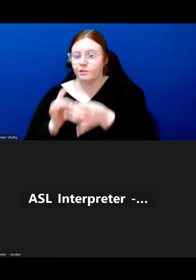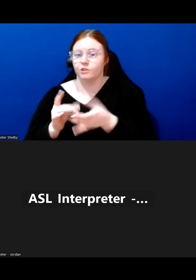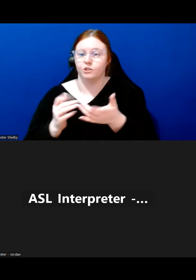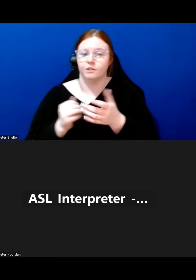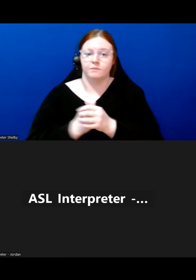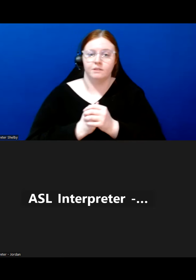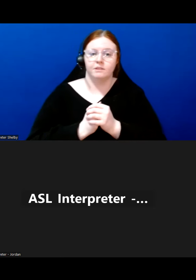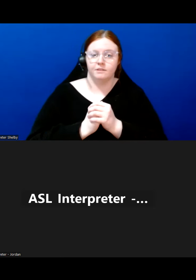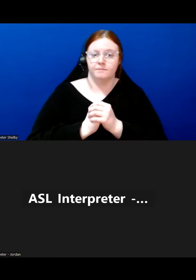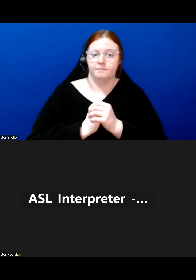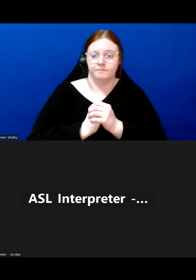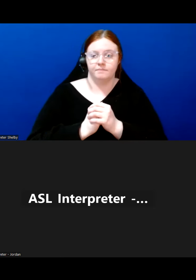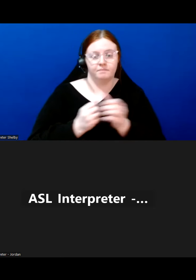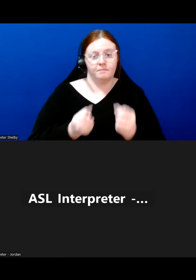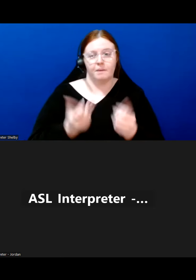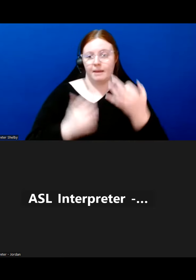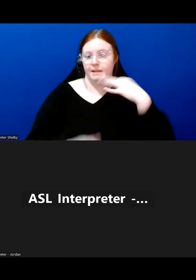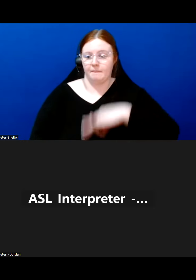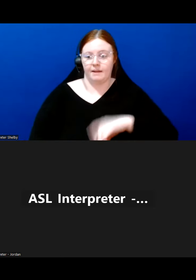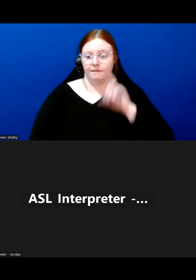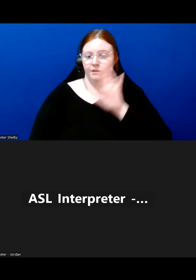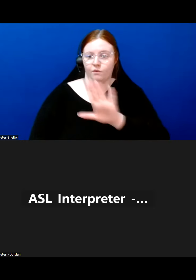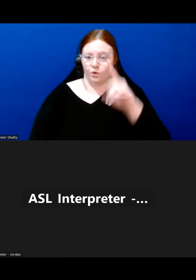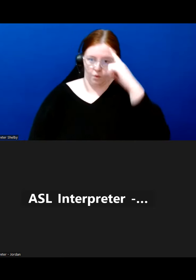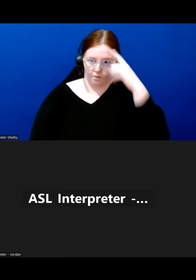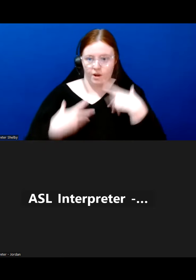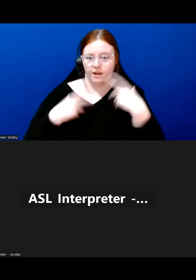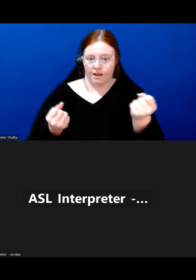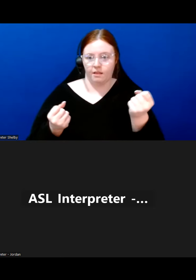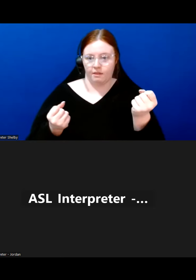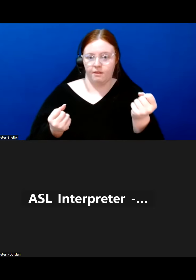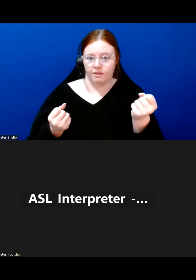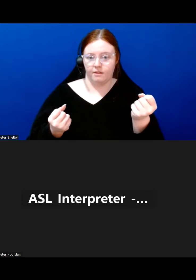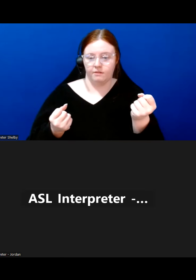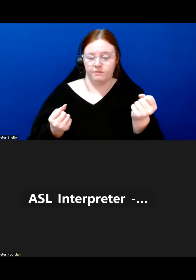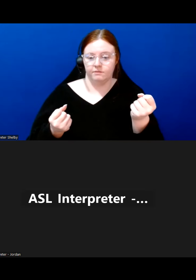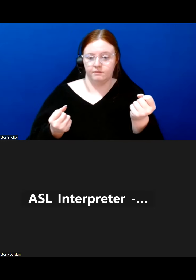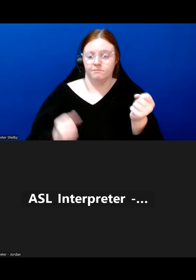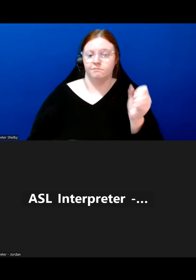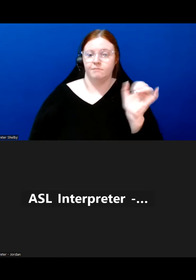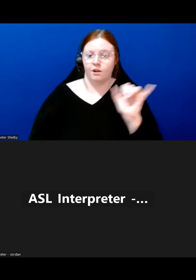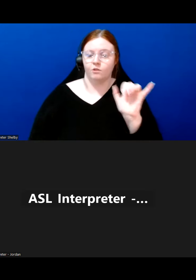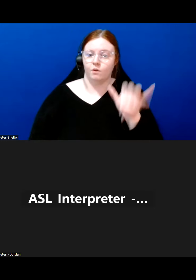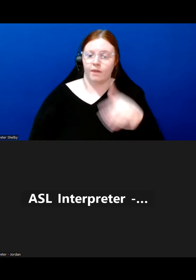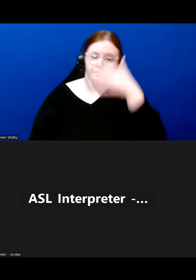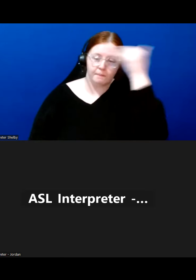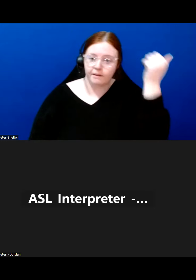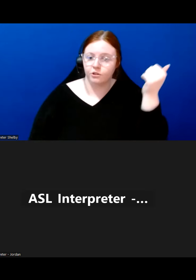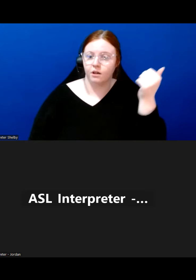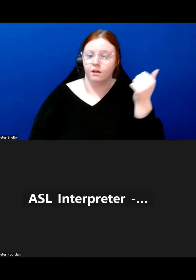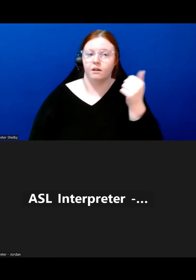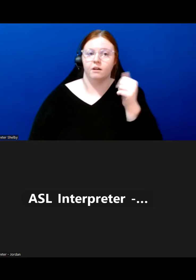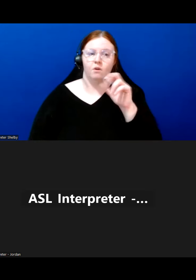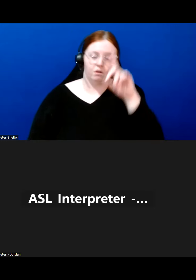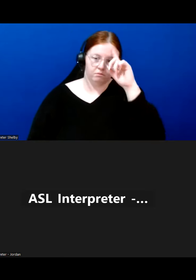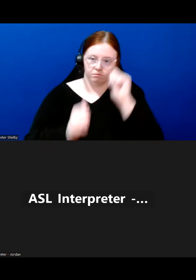has a lot of benefits for your overall brain health, that big cognitive decline and dementia risk piece, what we talked about a lot. It increases